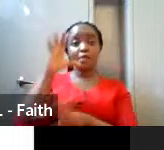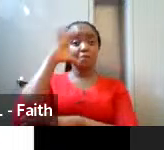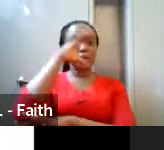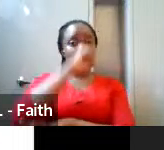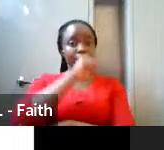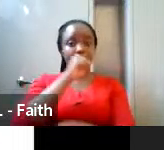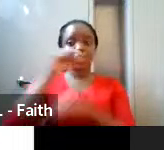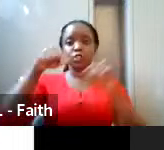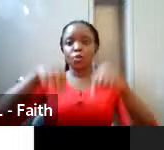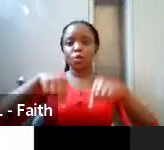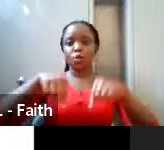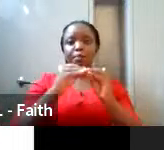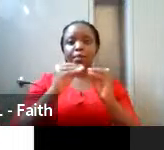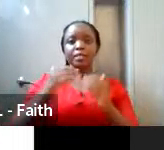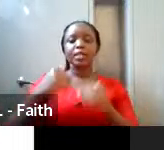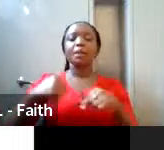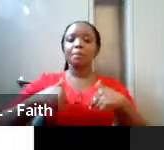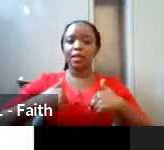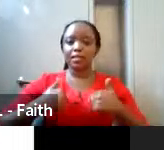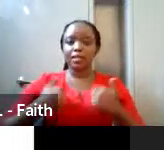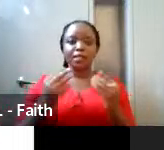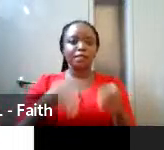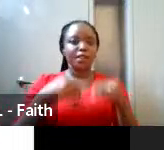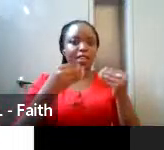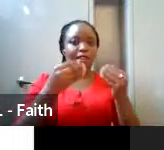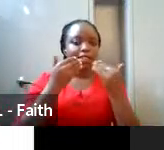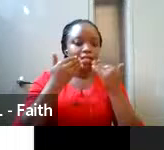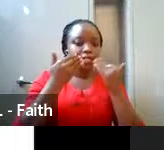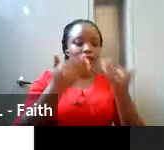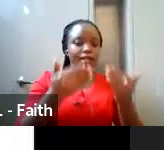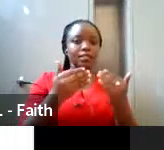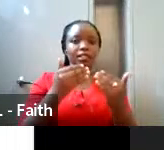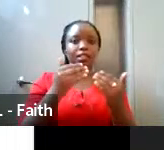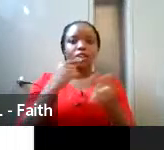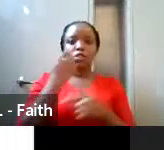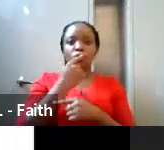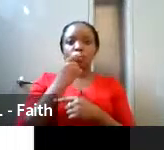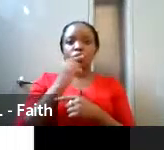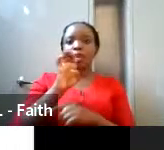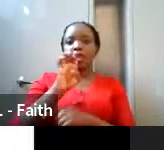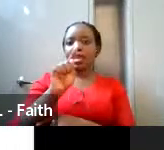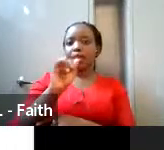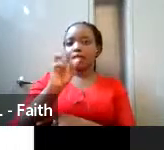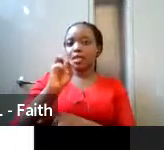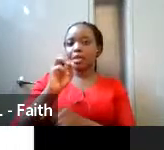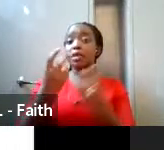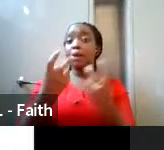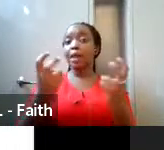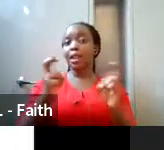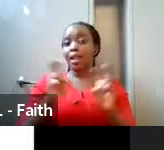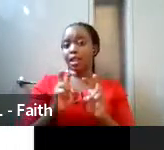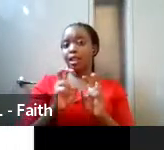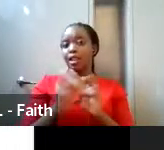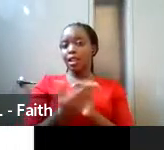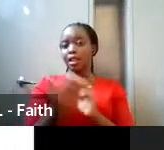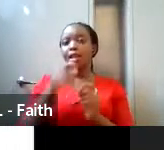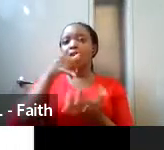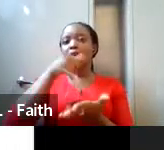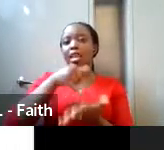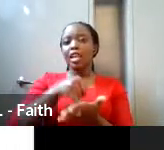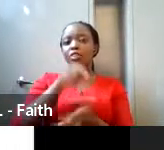today, I was also giving thanksgiving to the eTIMS panelists, that is you inclusive